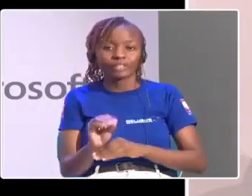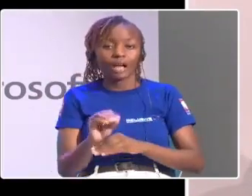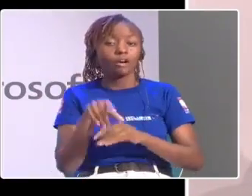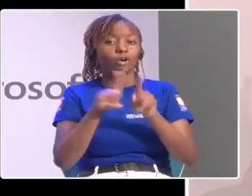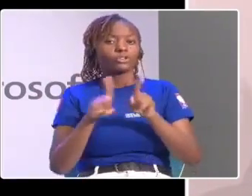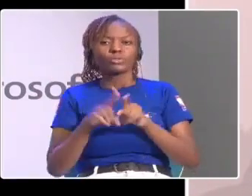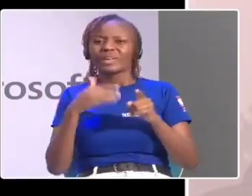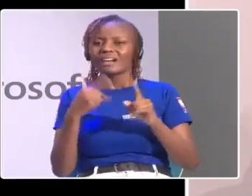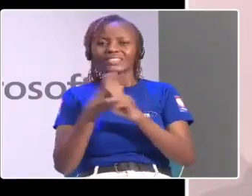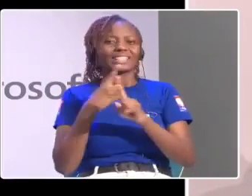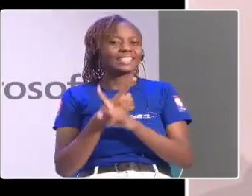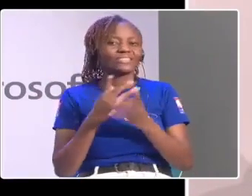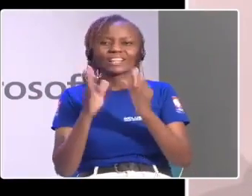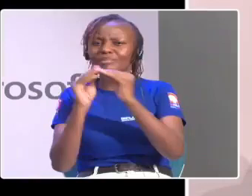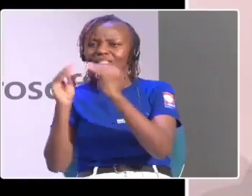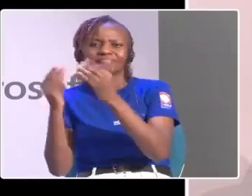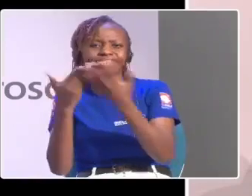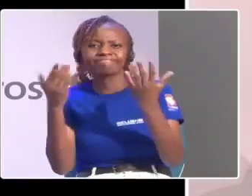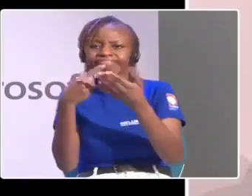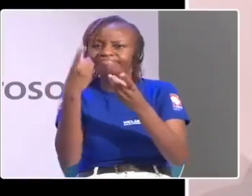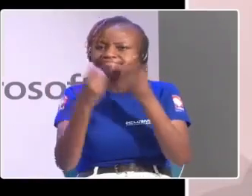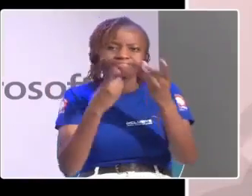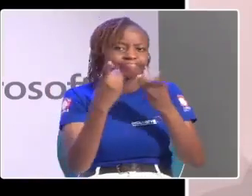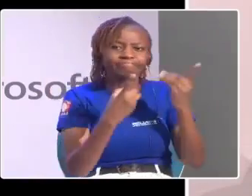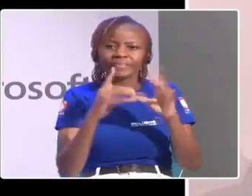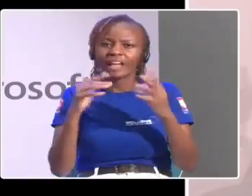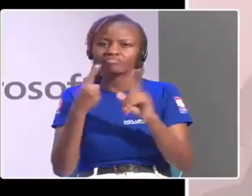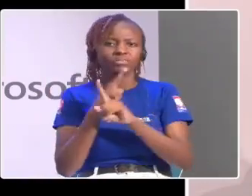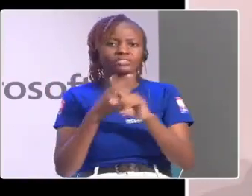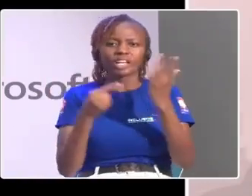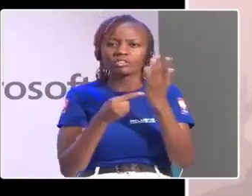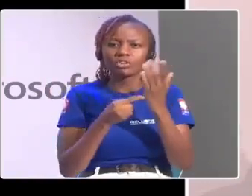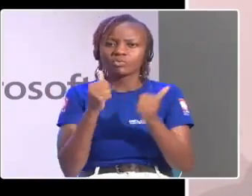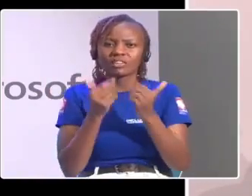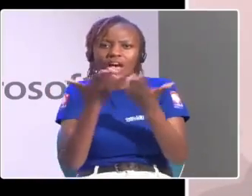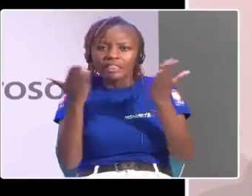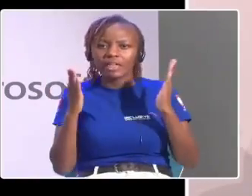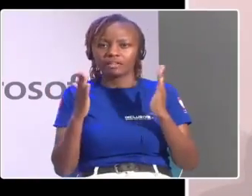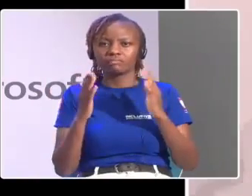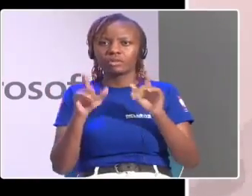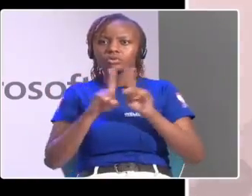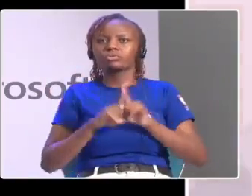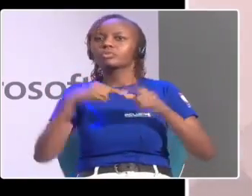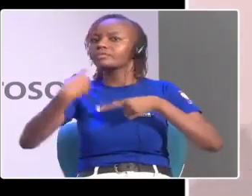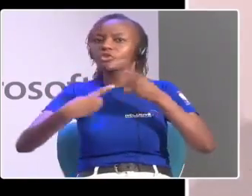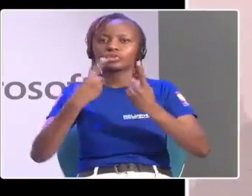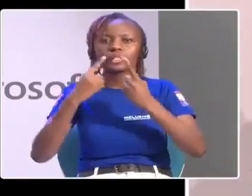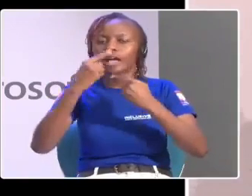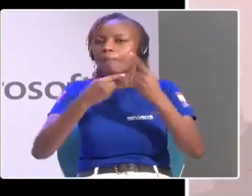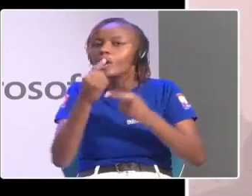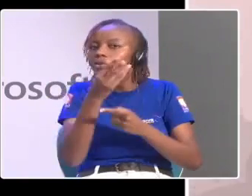of sessions here where we've talked about some of these technologies, and we are available to continue talking about them and hope that the